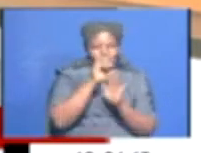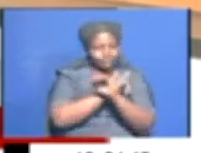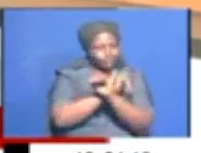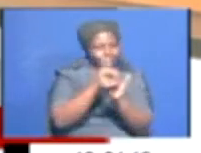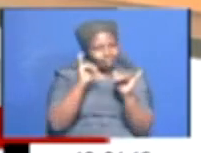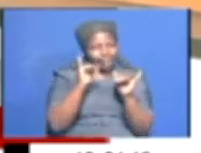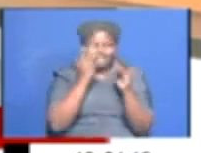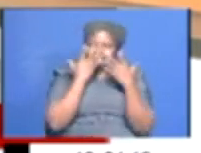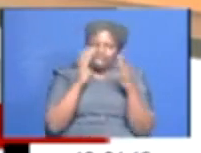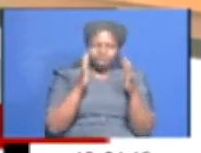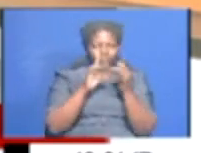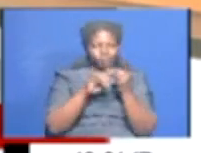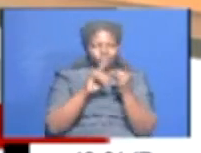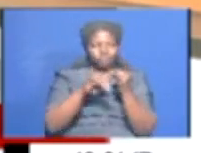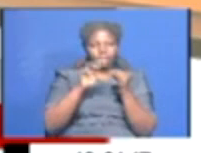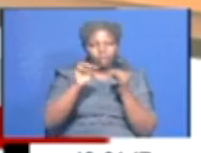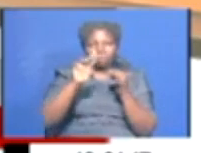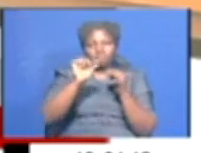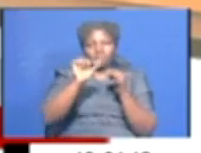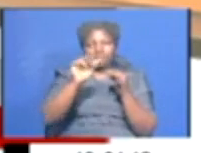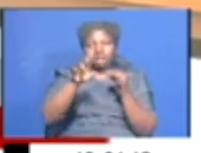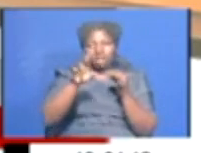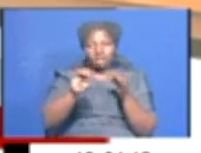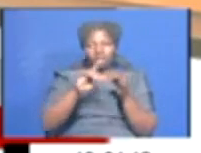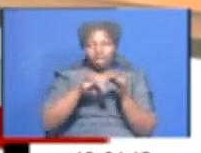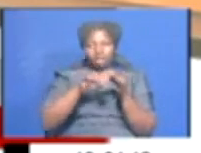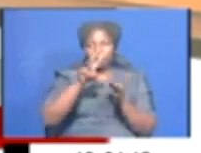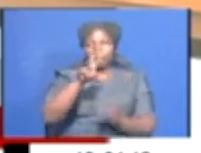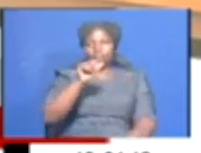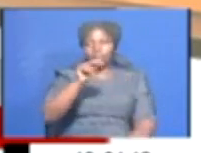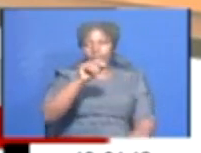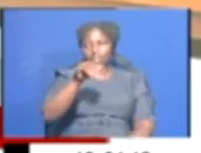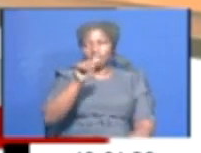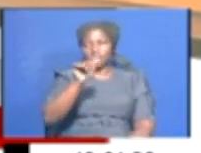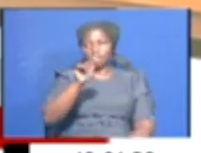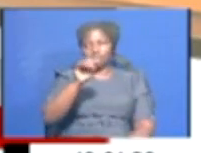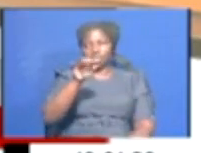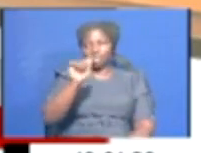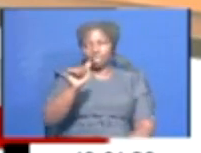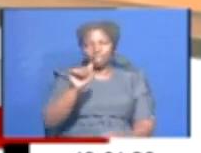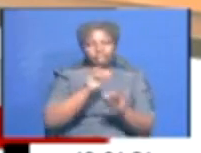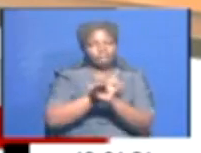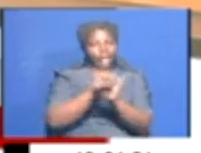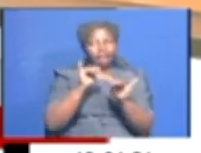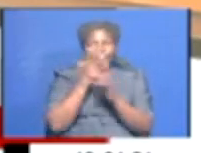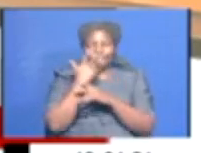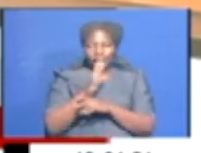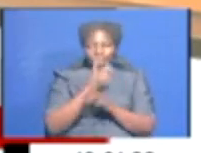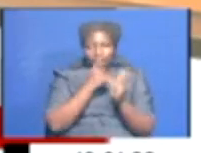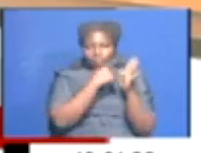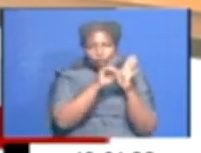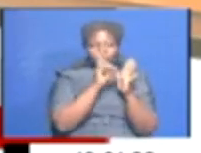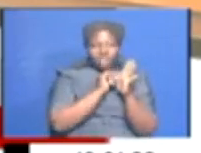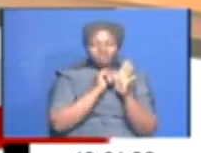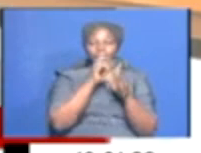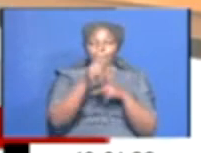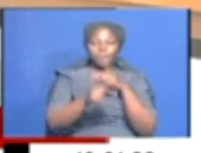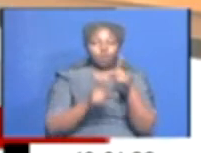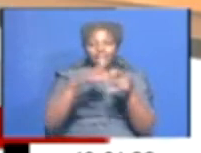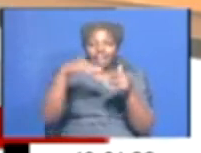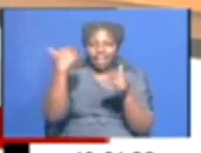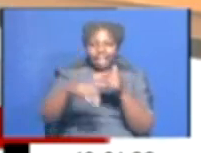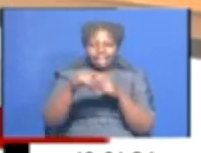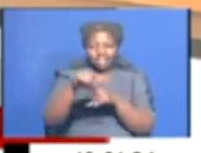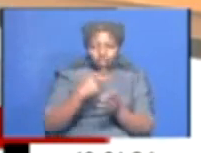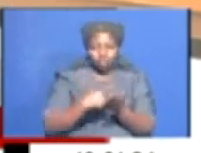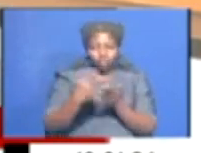been cleared. Professor Wajakoya has been cleared. So the process coming to a close this week, and that's going to be taking place at the